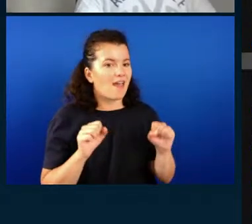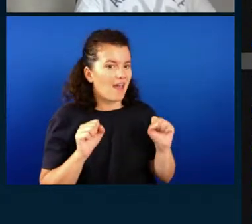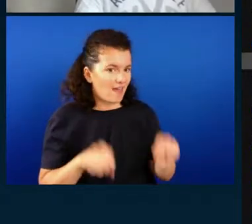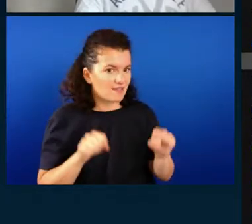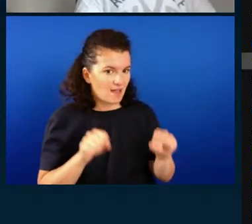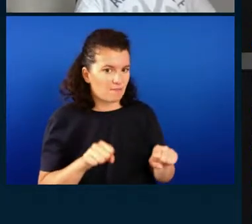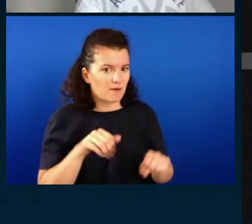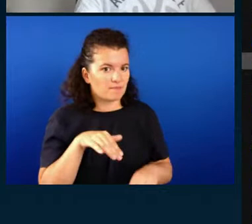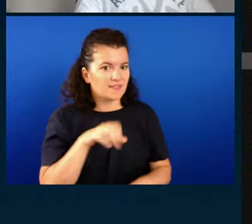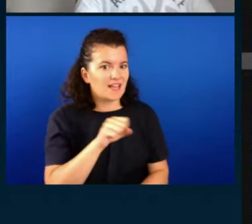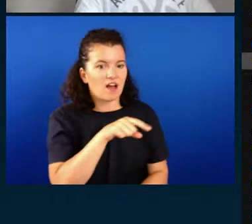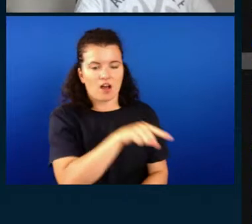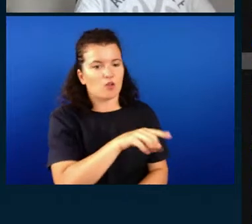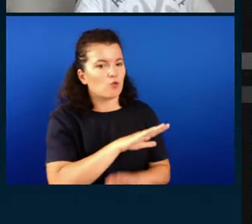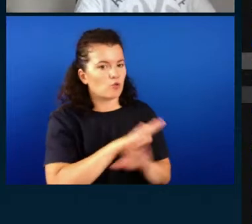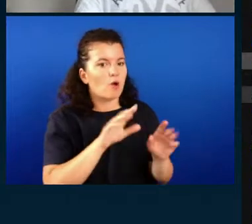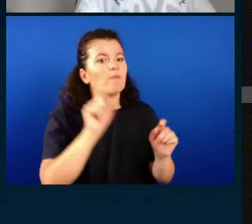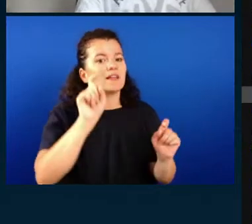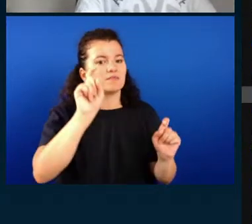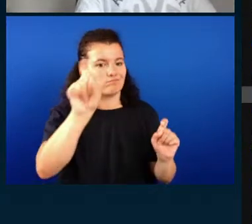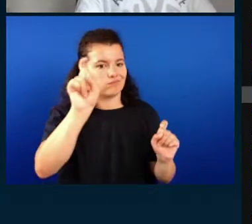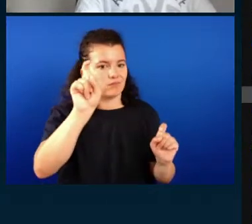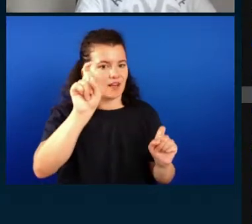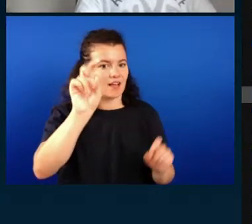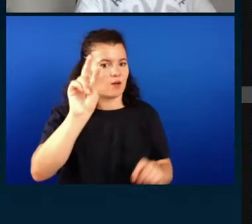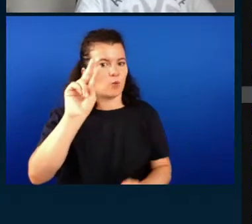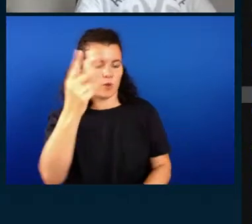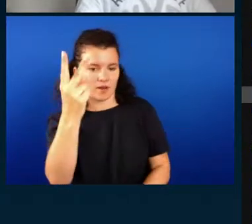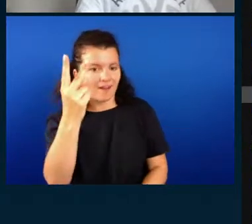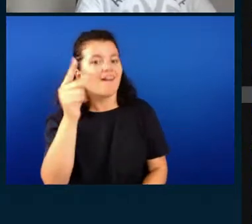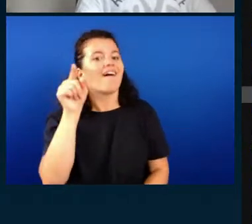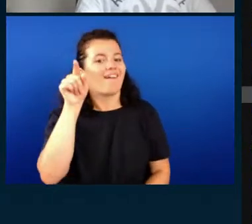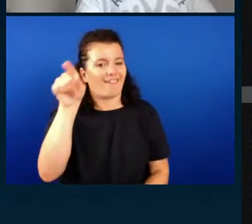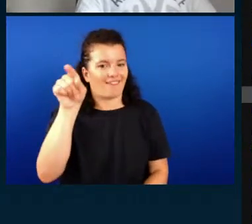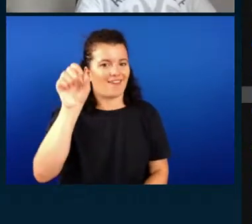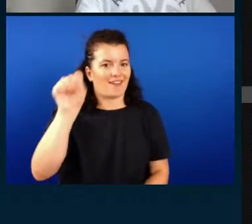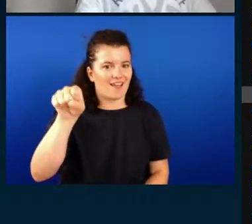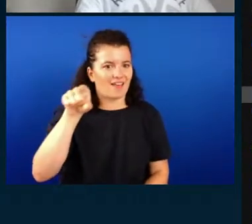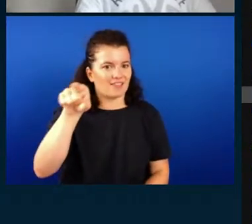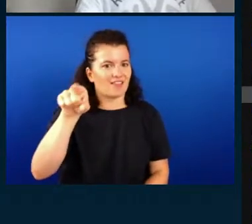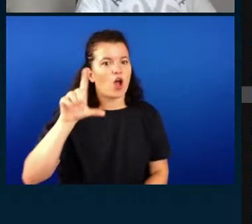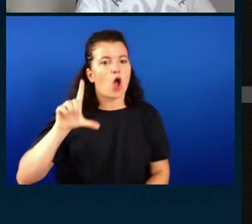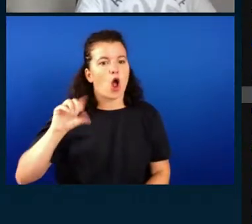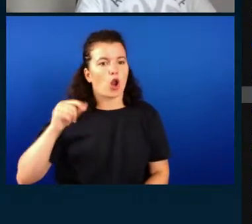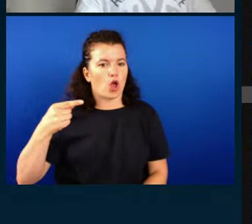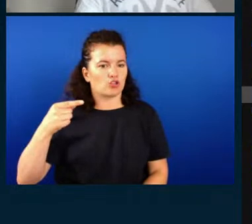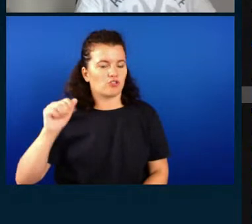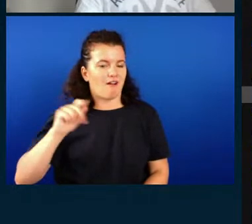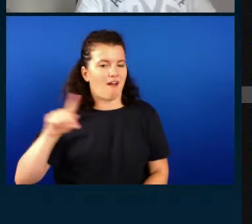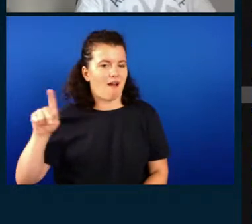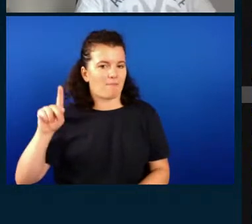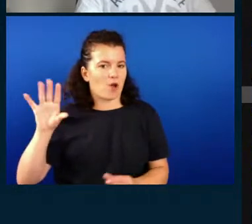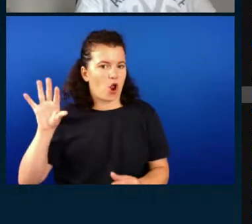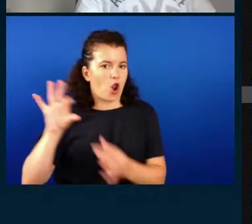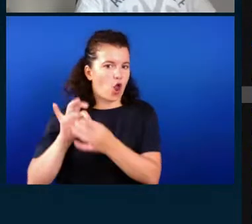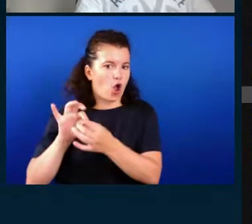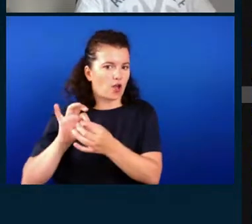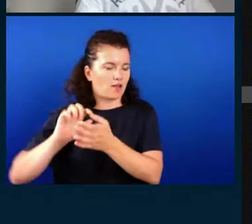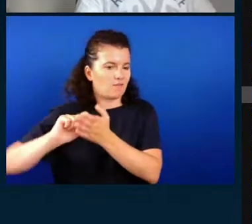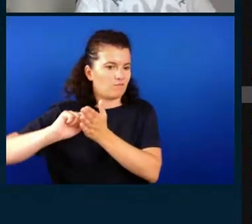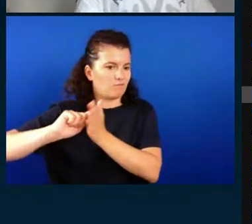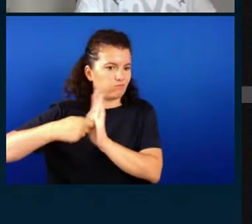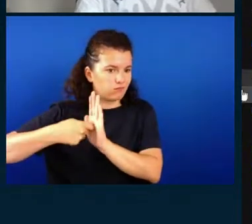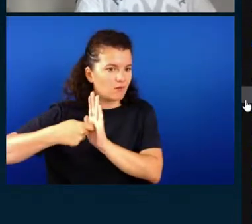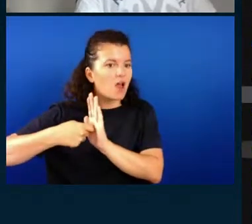but now you have enabled the MSI. You have logged your logic app, making sure that it is not